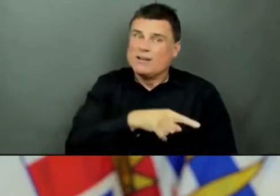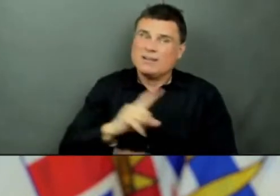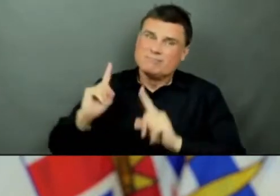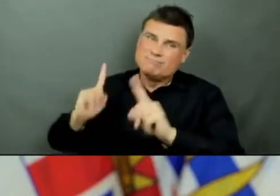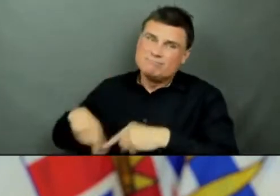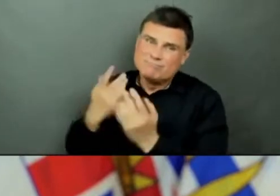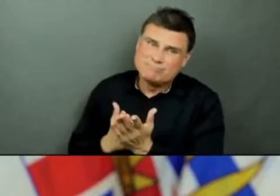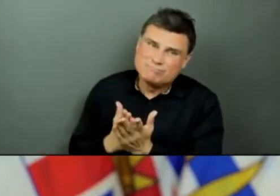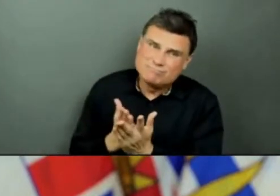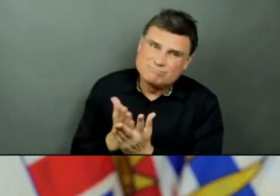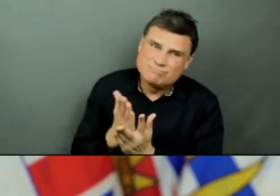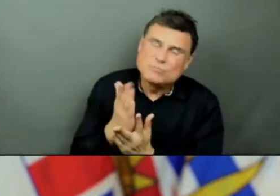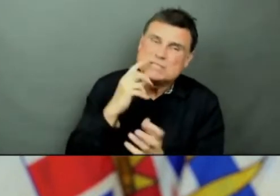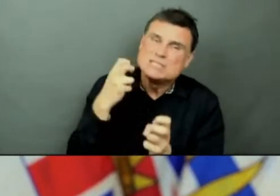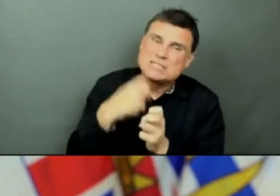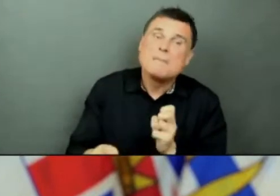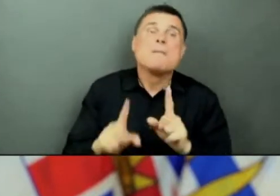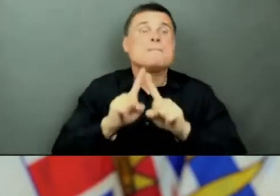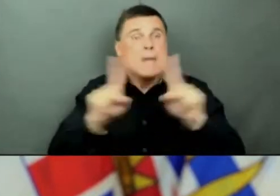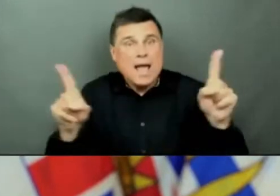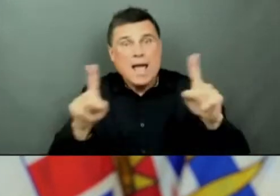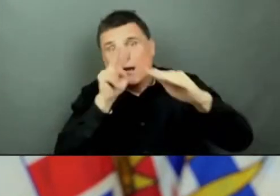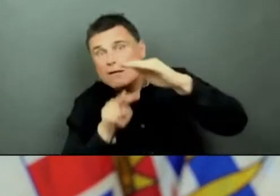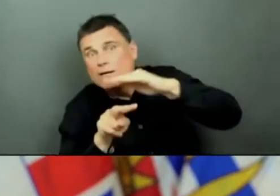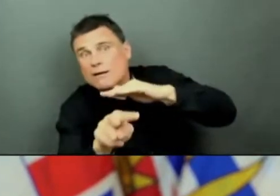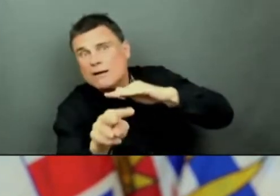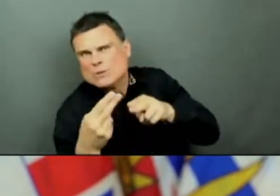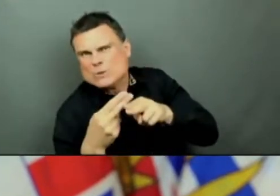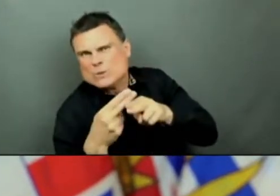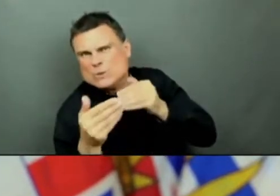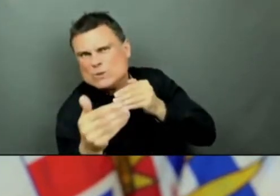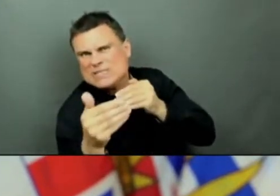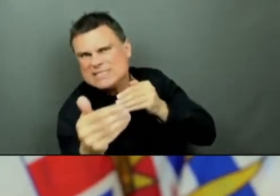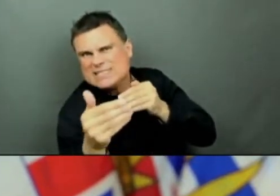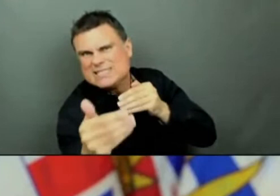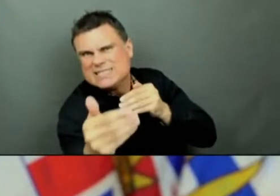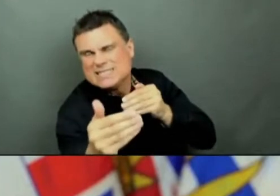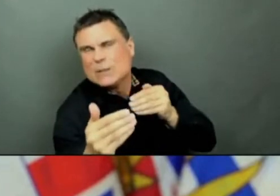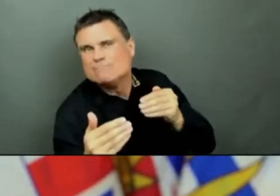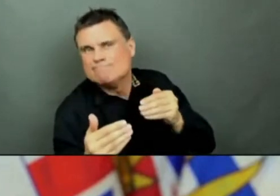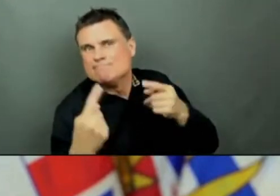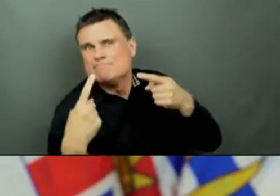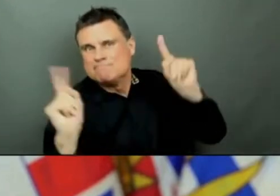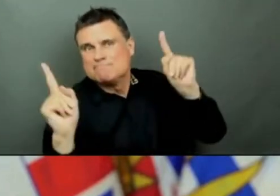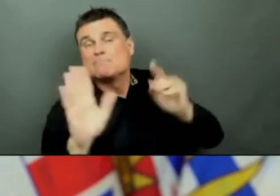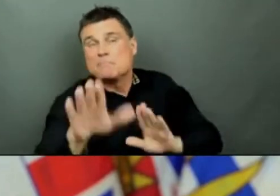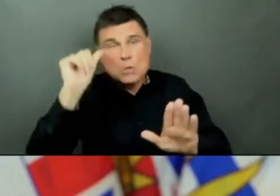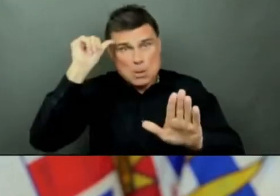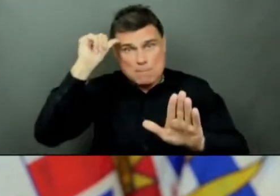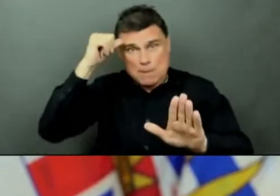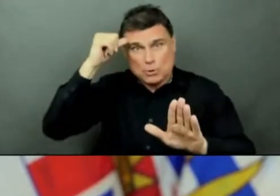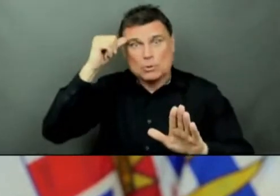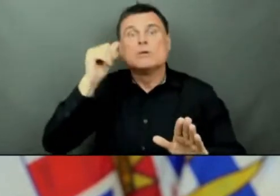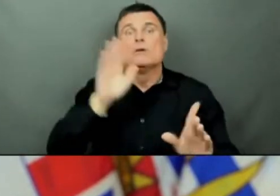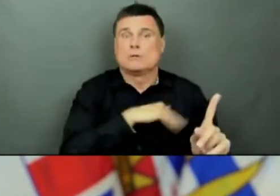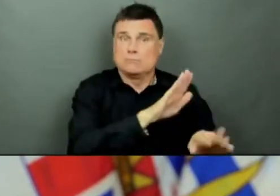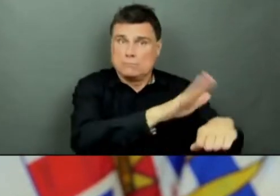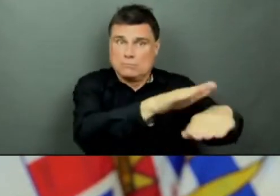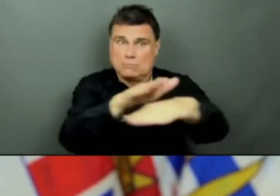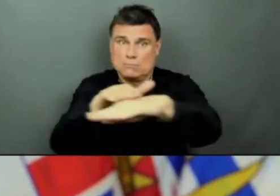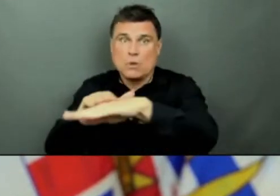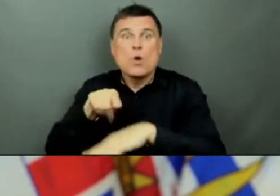and it's coming soon. I'd like to remind everybody, though, that our public health and travel restrictions are still in